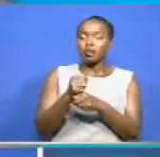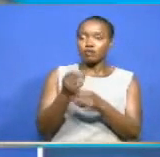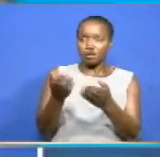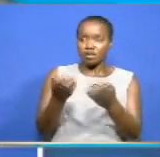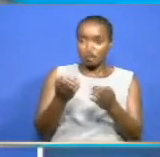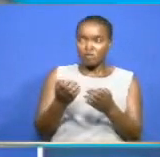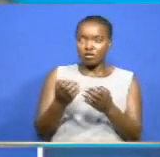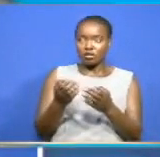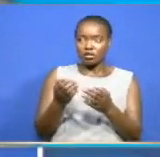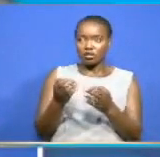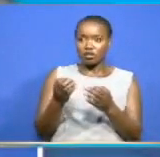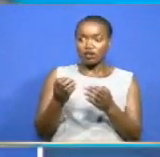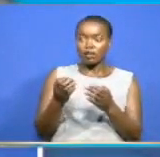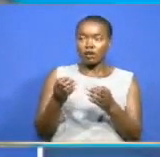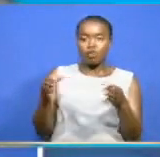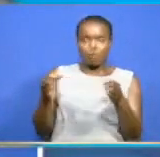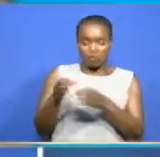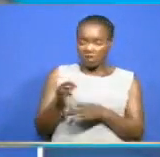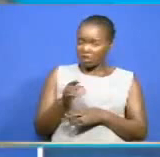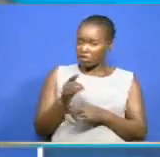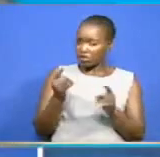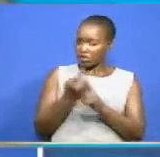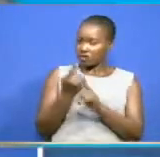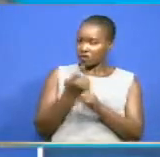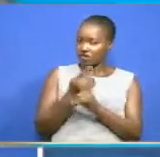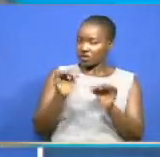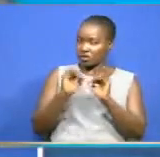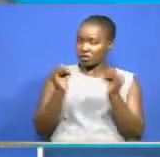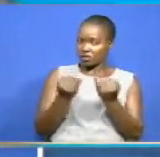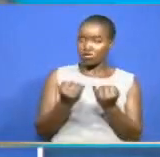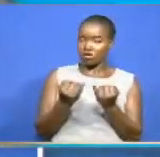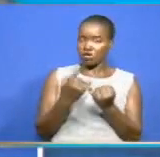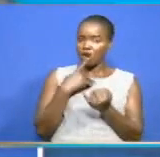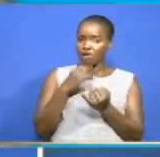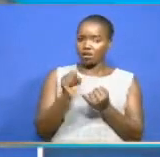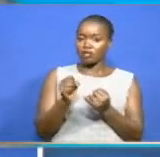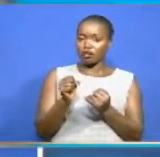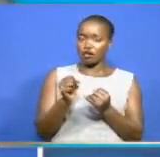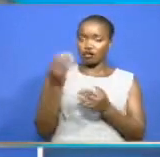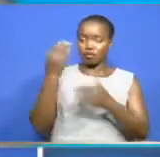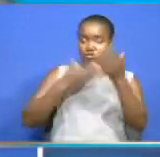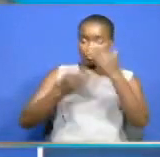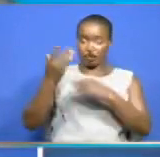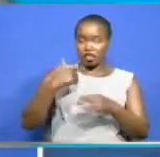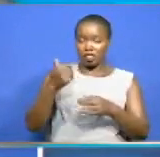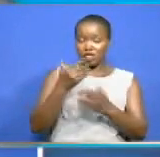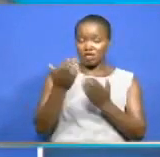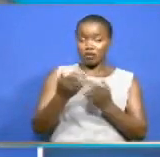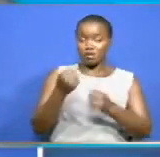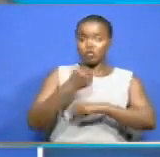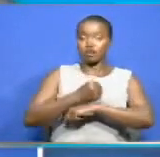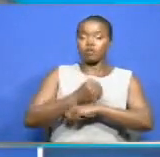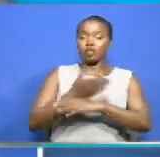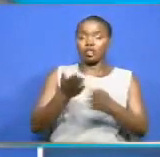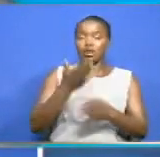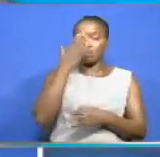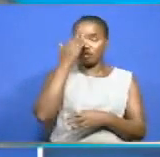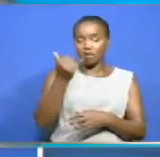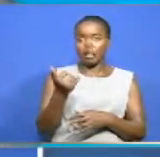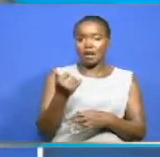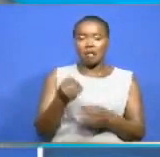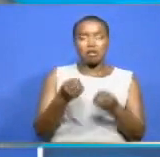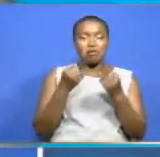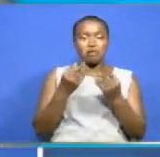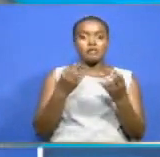of a particular organization or a particular institution. So the Strathmore University Business School is here because over